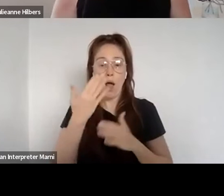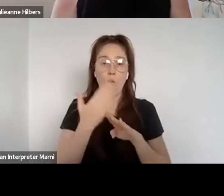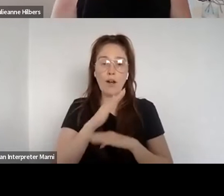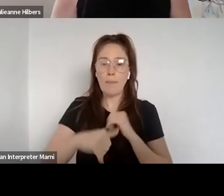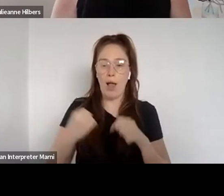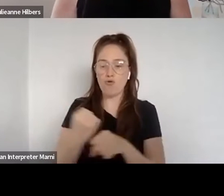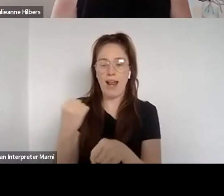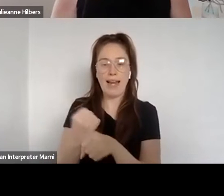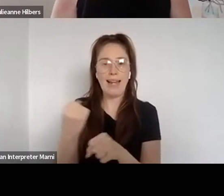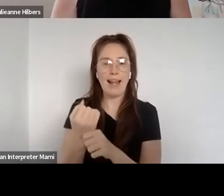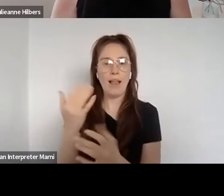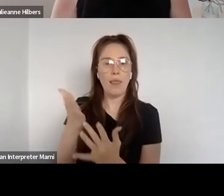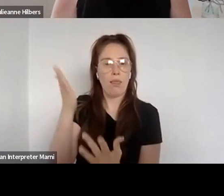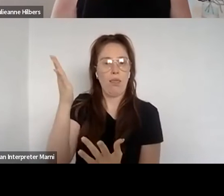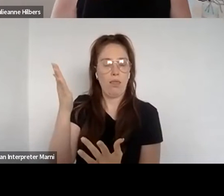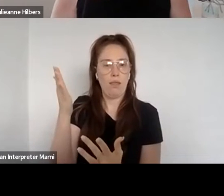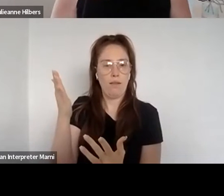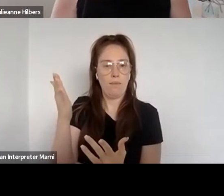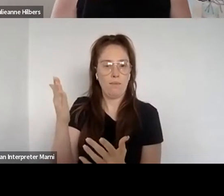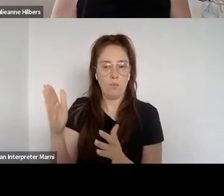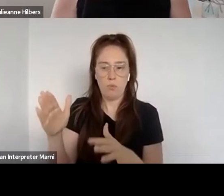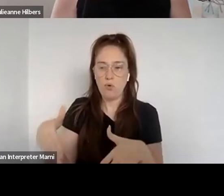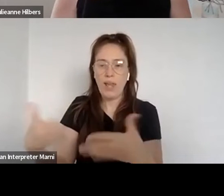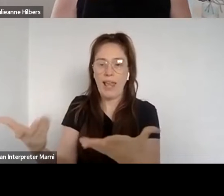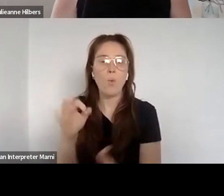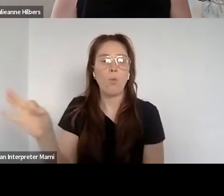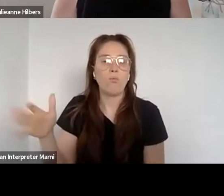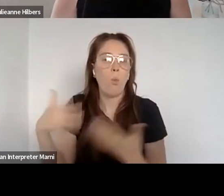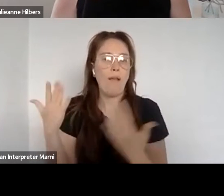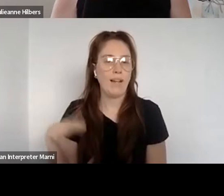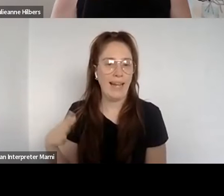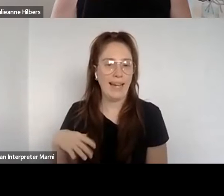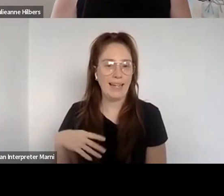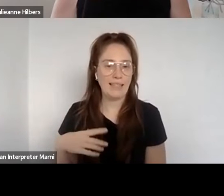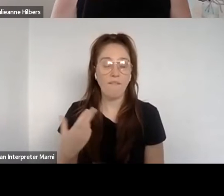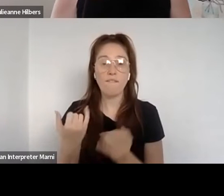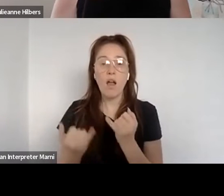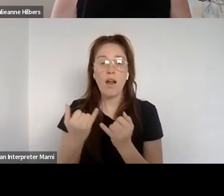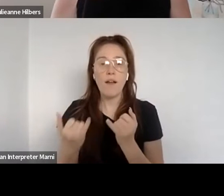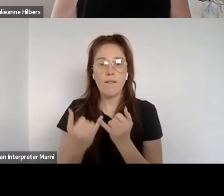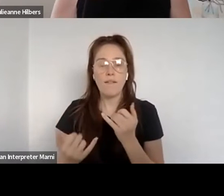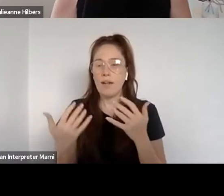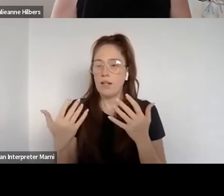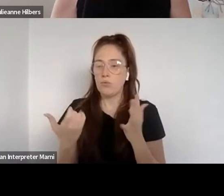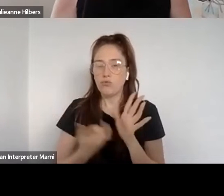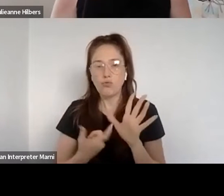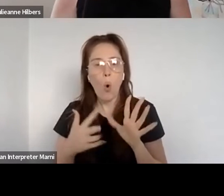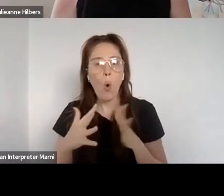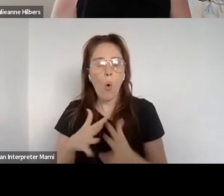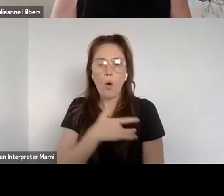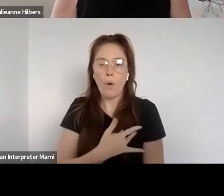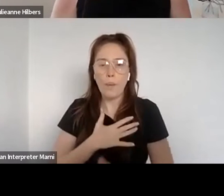that moment to serve the purpose that it needs to. So it has the rawness of the loss generally at the